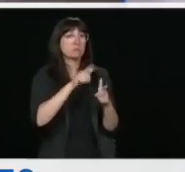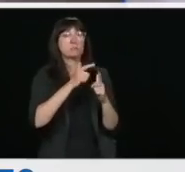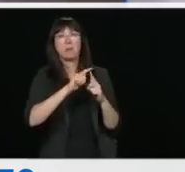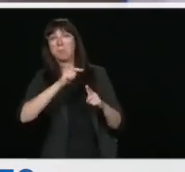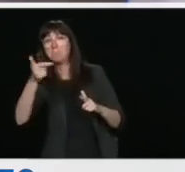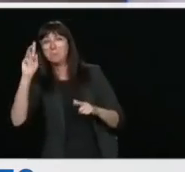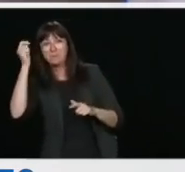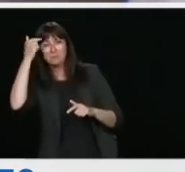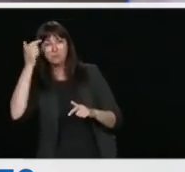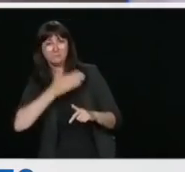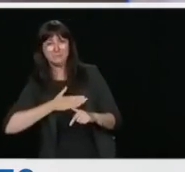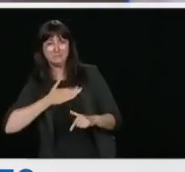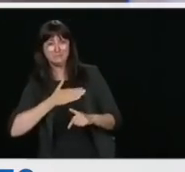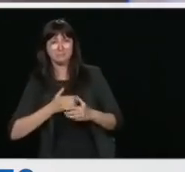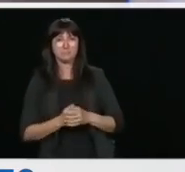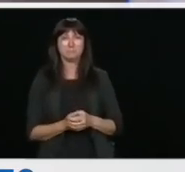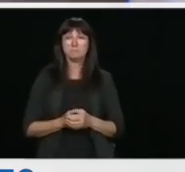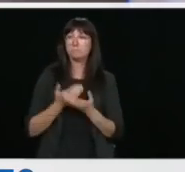Minister Blair, do you want to go first?